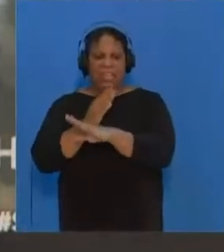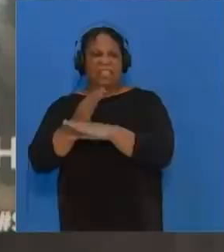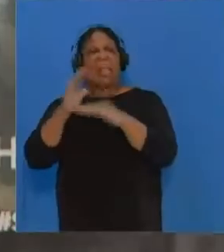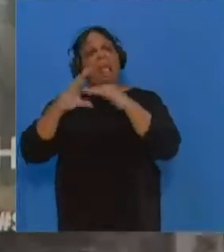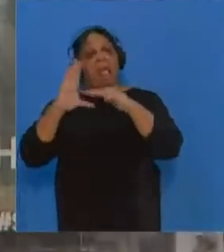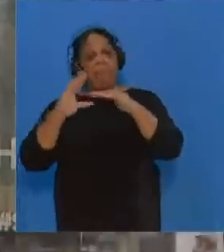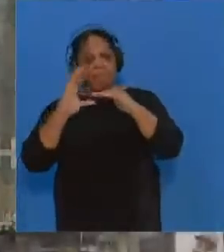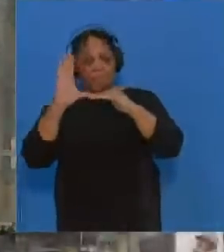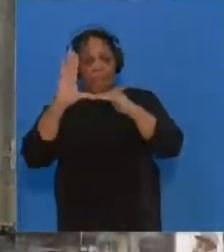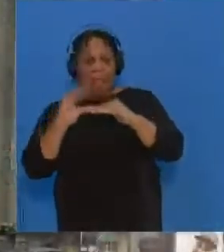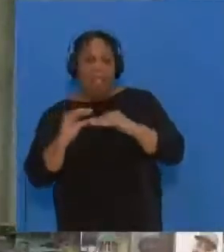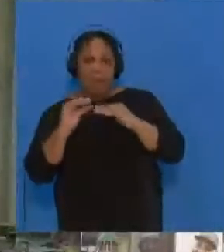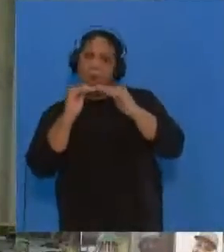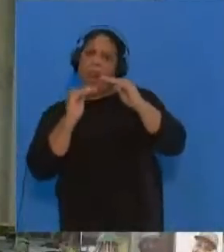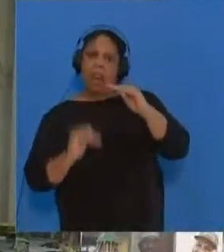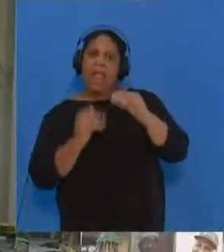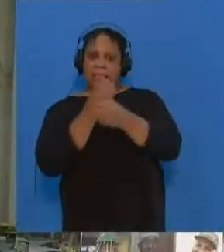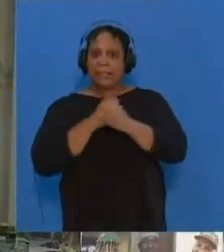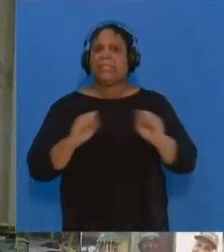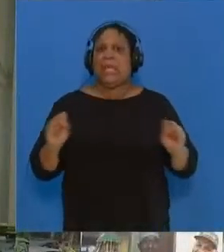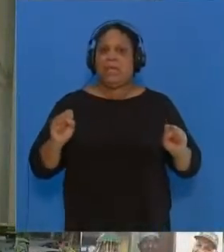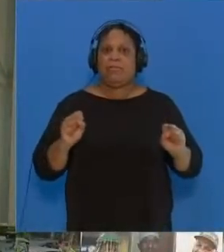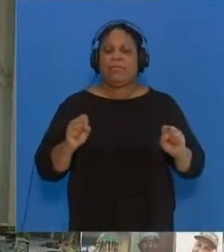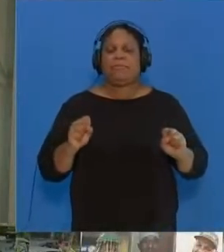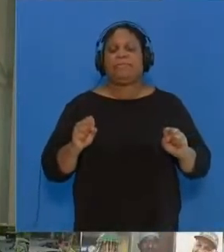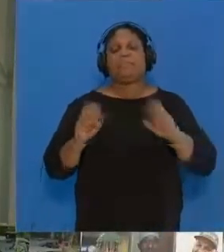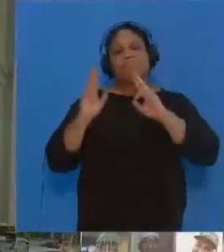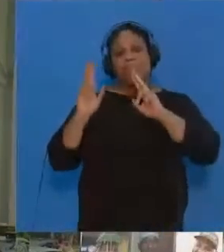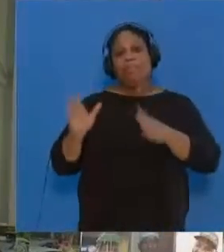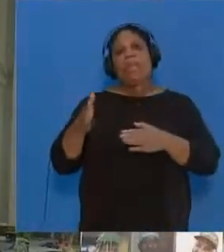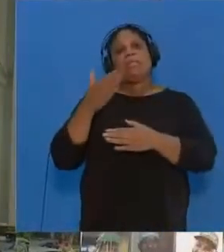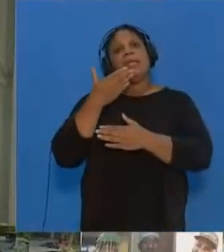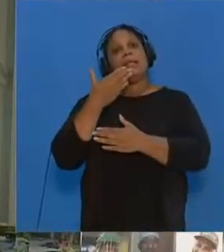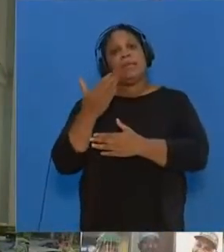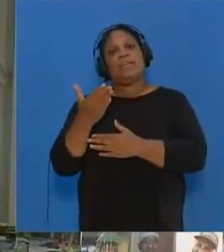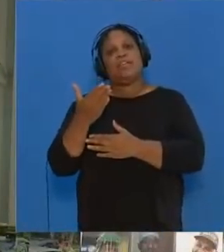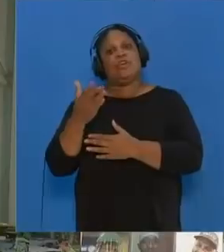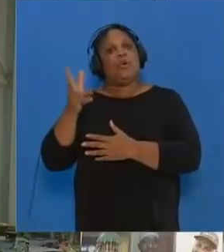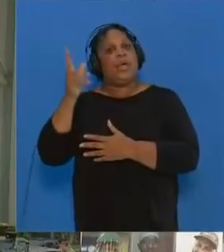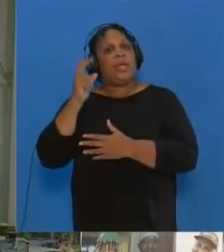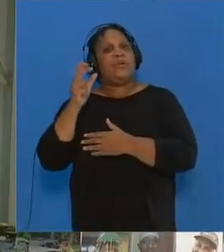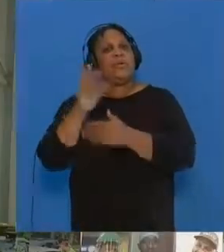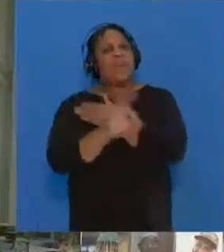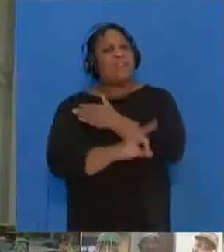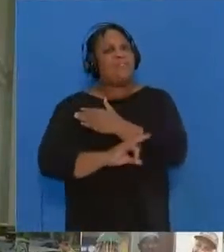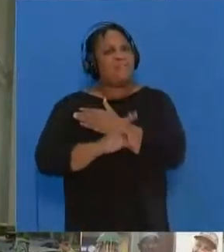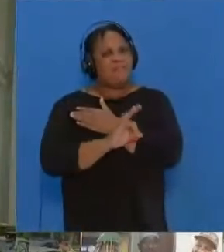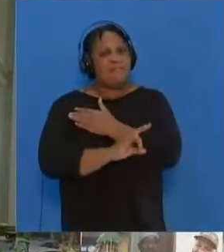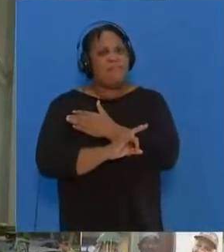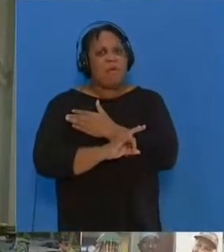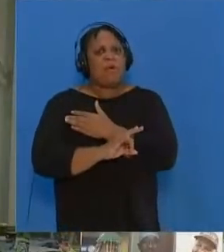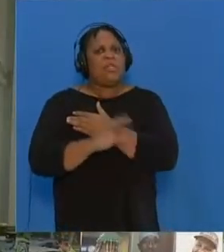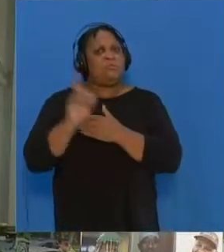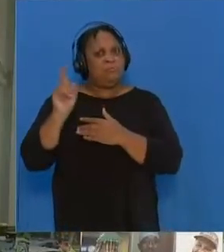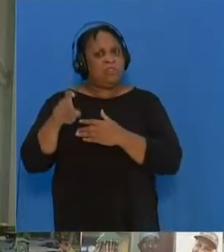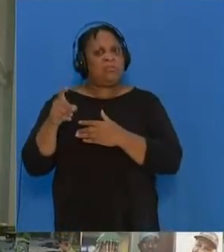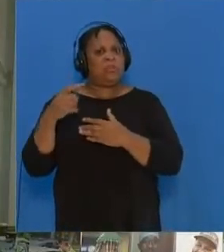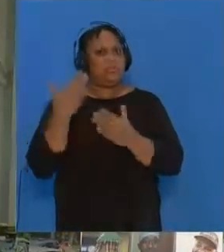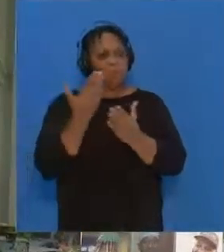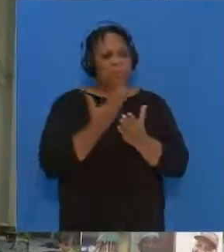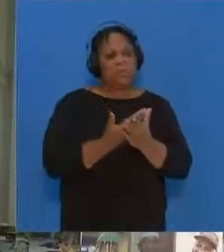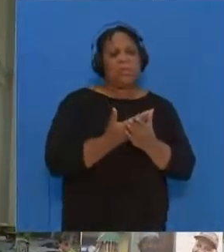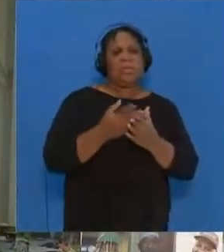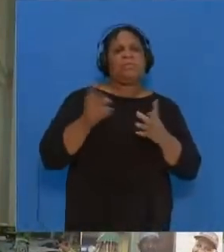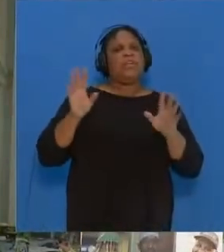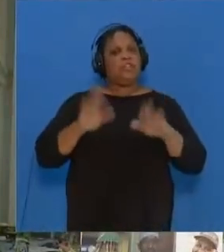Thank you. We're hearing through that foreign children are scheduled to fly into Bermuda when the airport reopens to visit